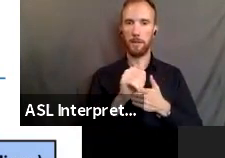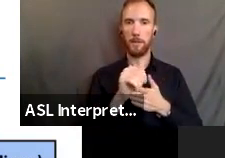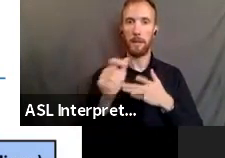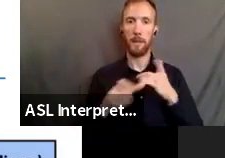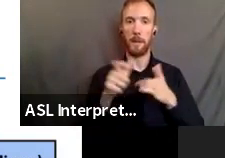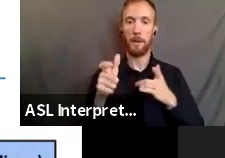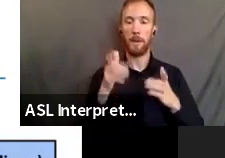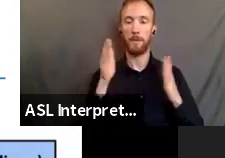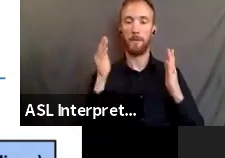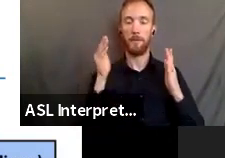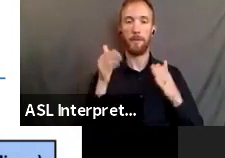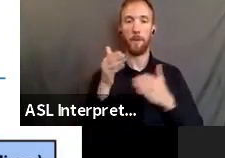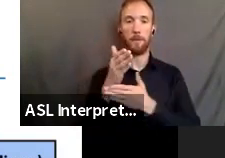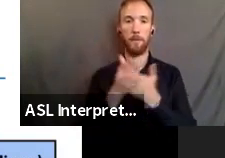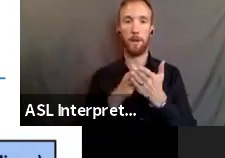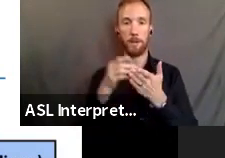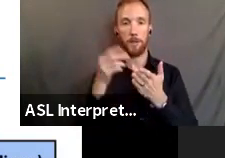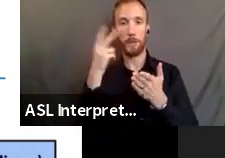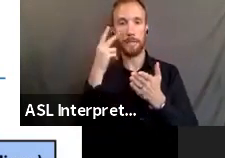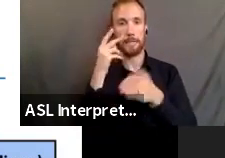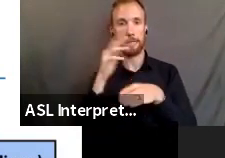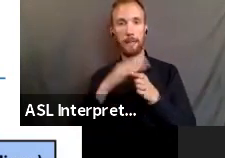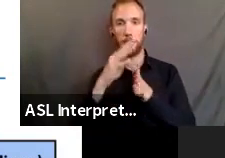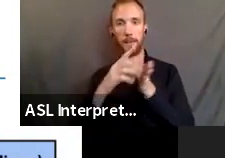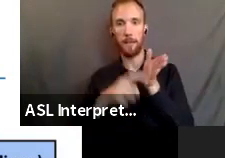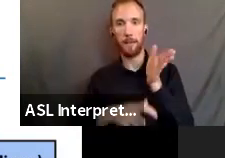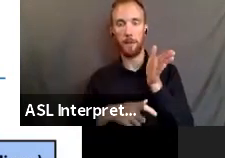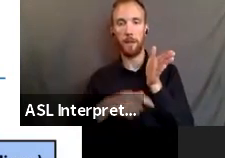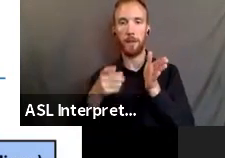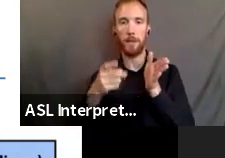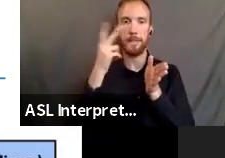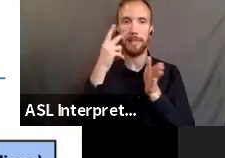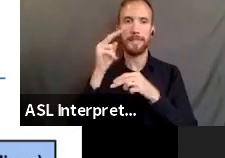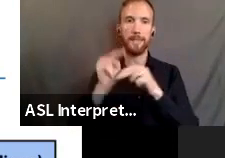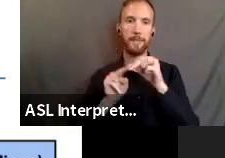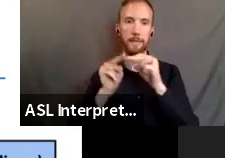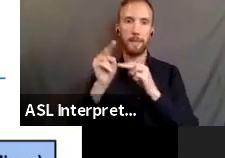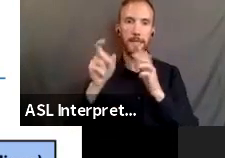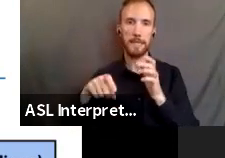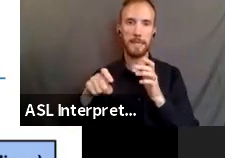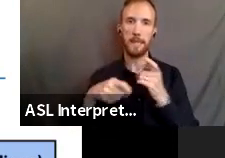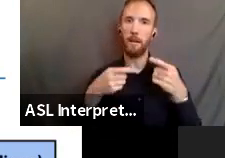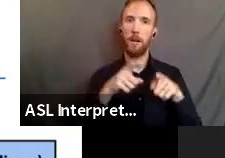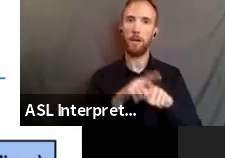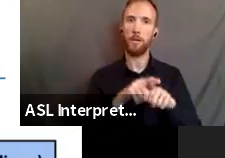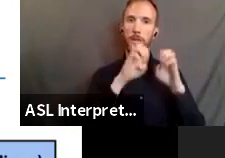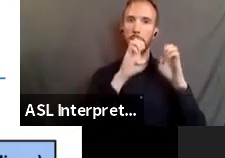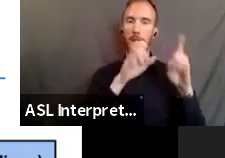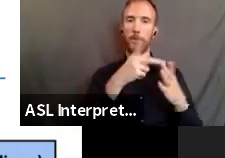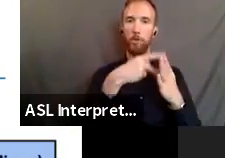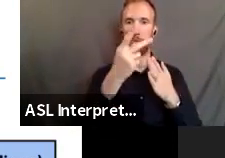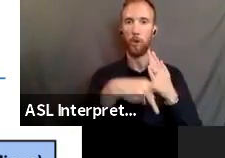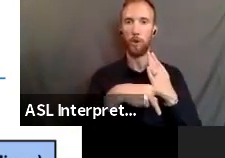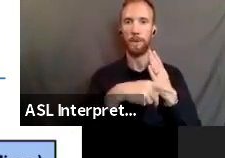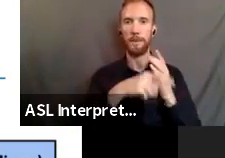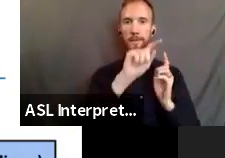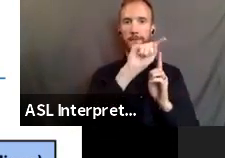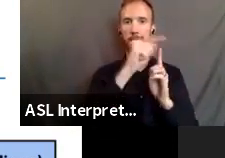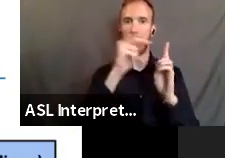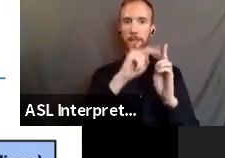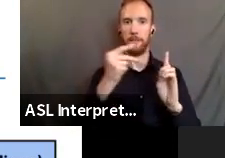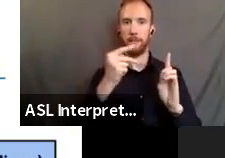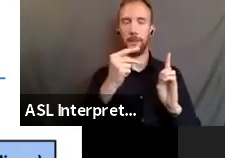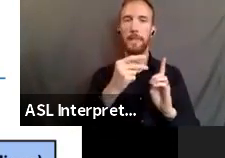of investment as you can see from the table are investments in facility needs and in educational programming this includes prioritization of